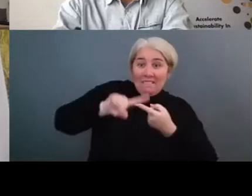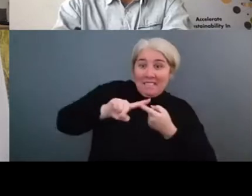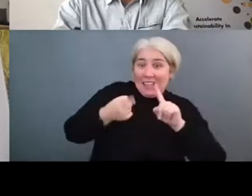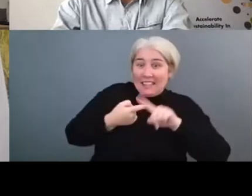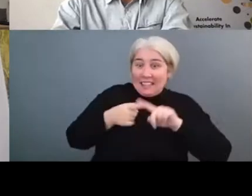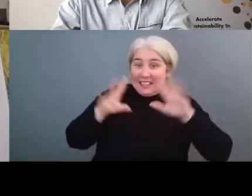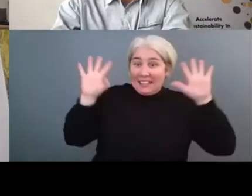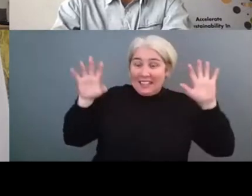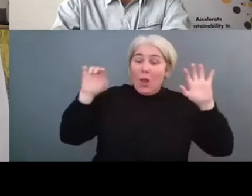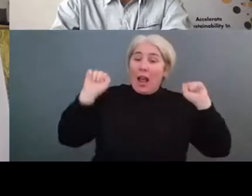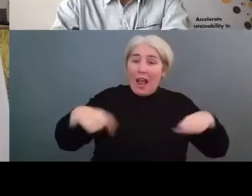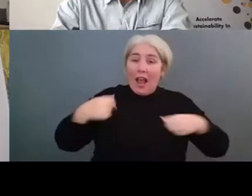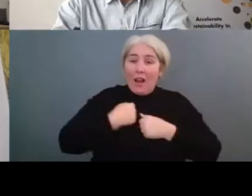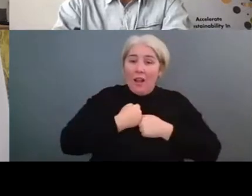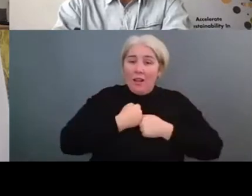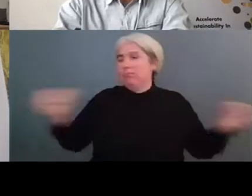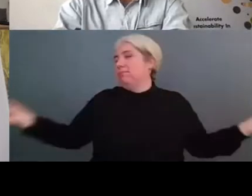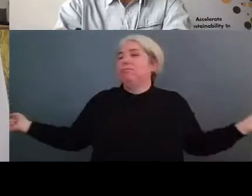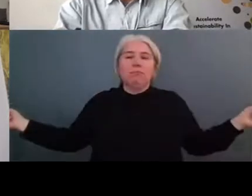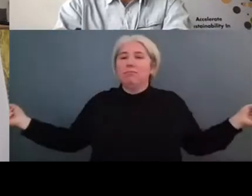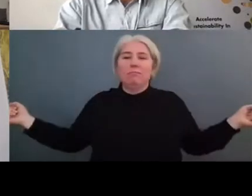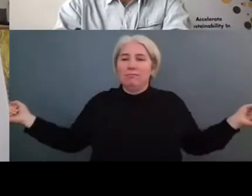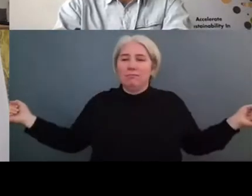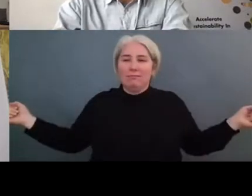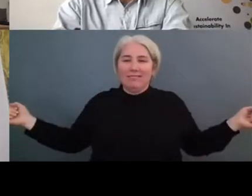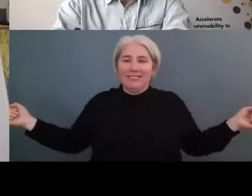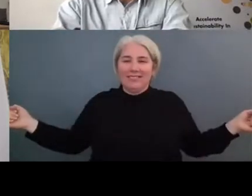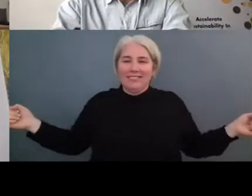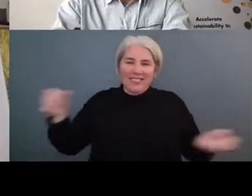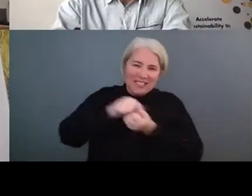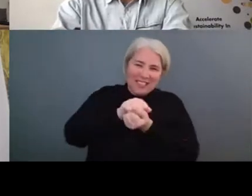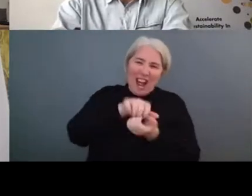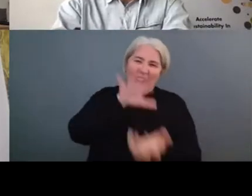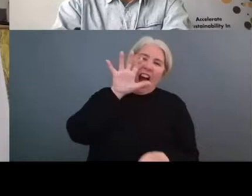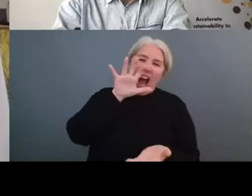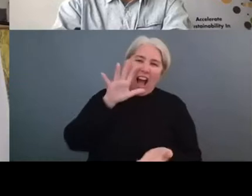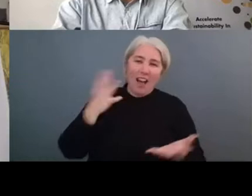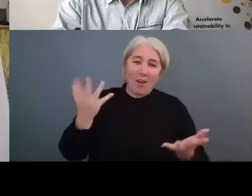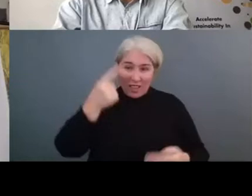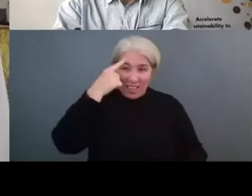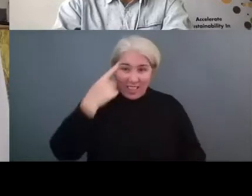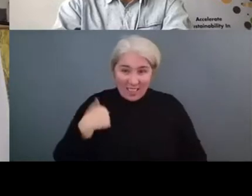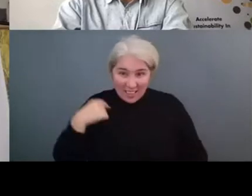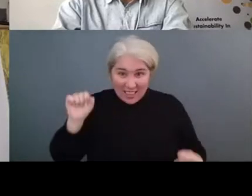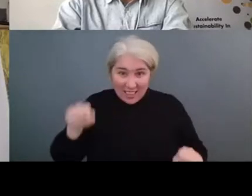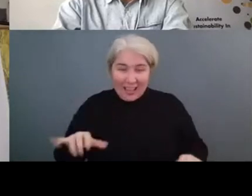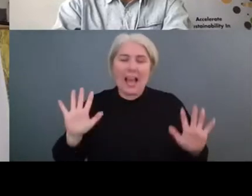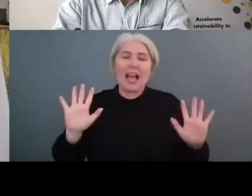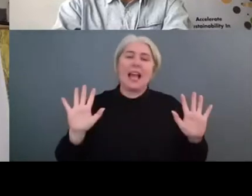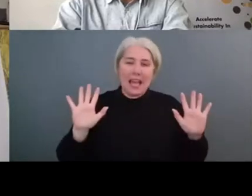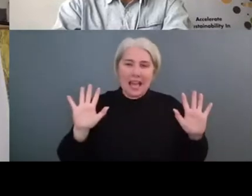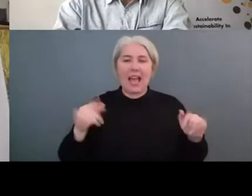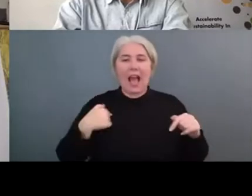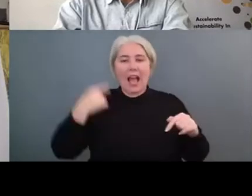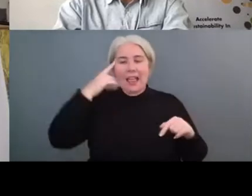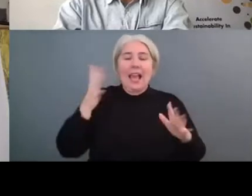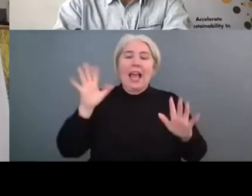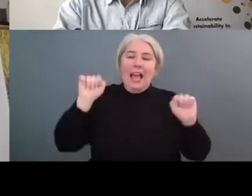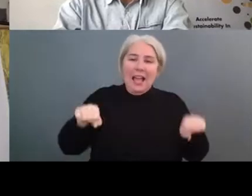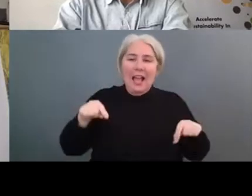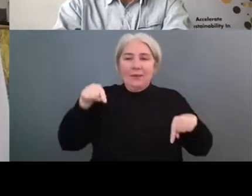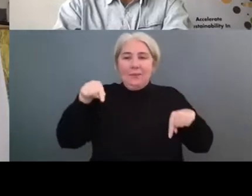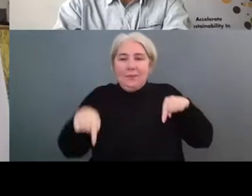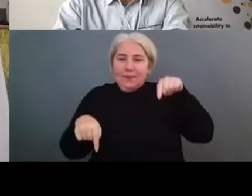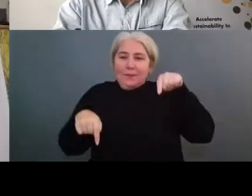there's no one on this call between us. No. Let me say one thing. I think there is the political side